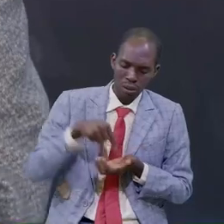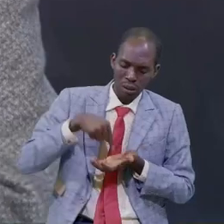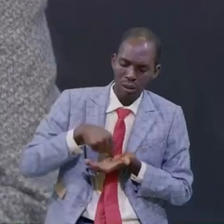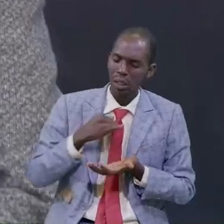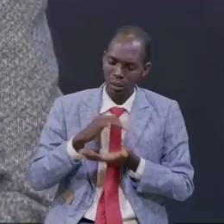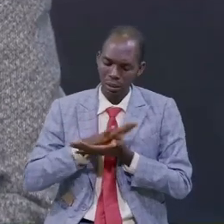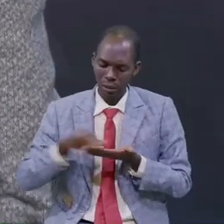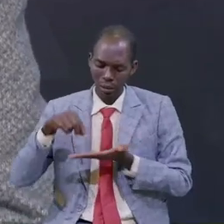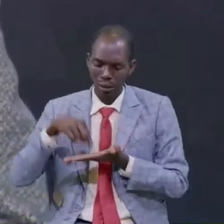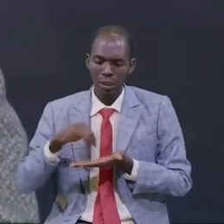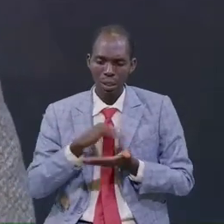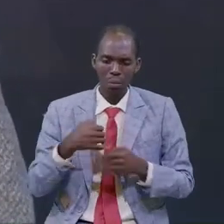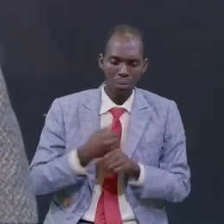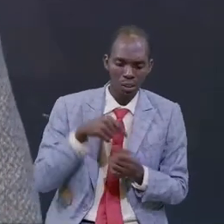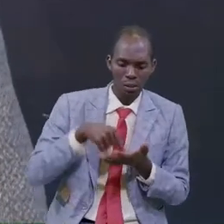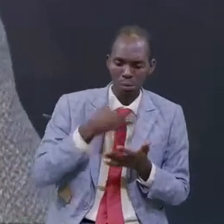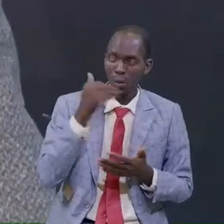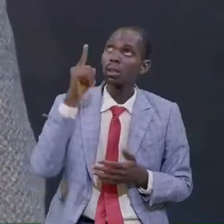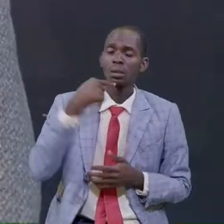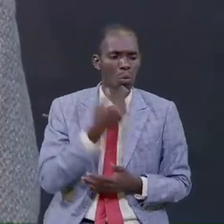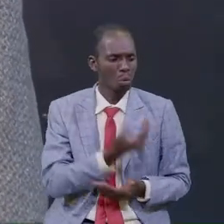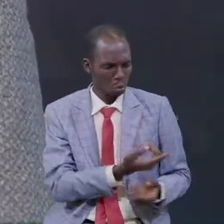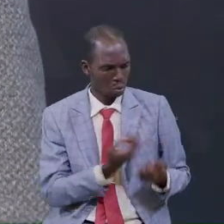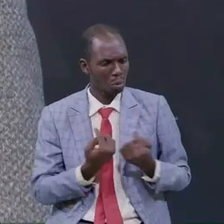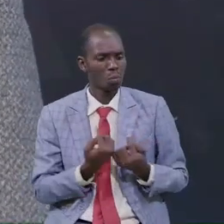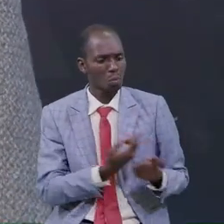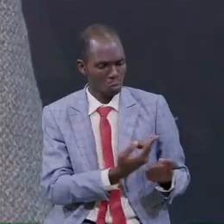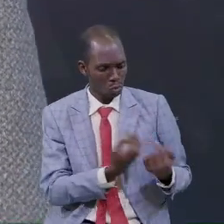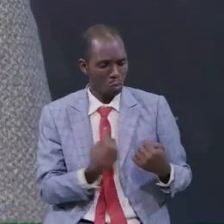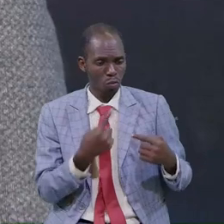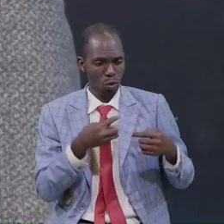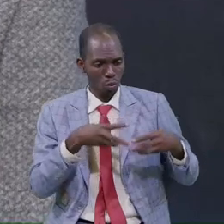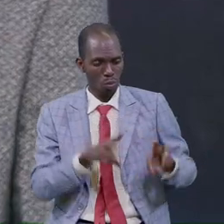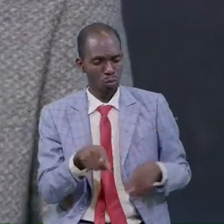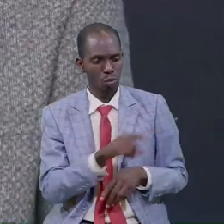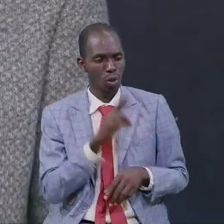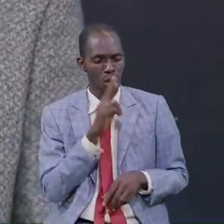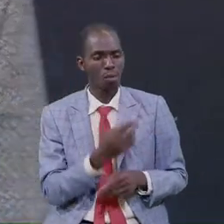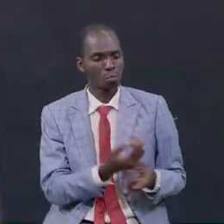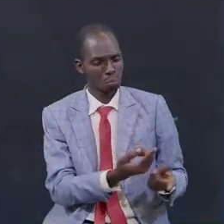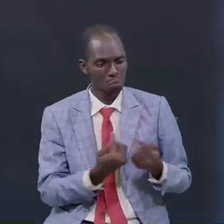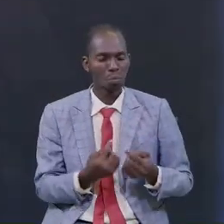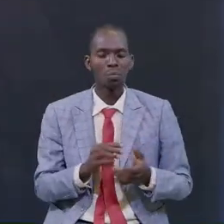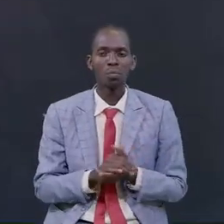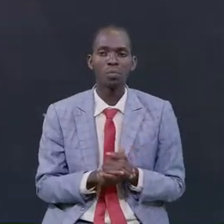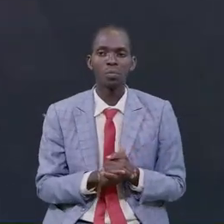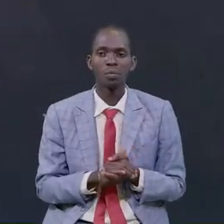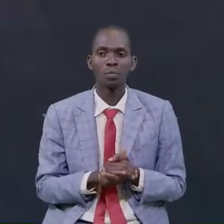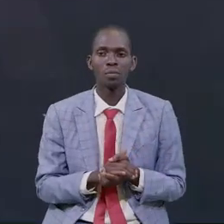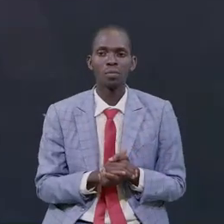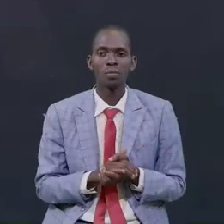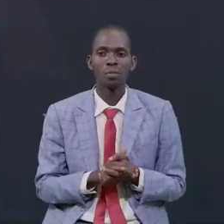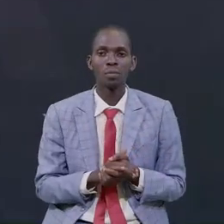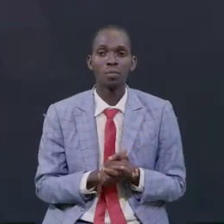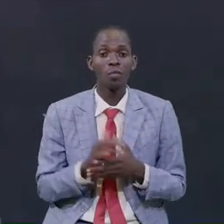this better. He said, come. Come as you are. Seigneur, aide-moi, lave-moi, purifie-moi. Je veux que ma vie soit whatever needs